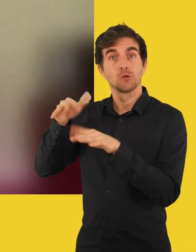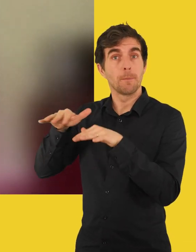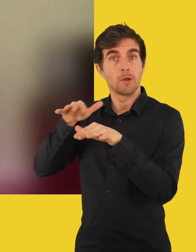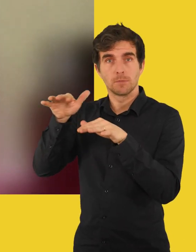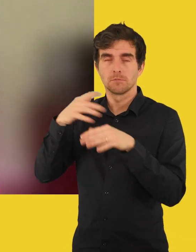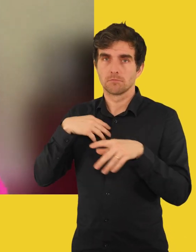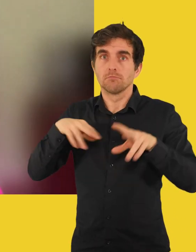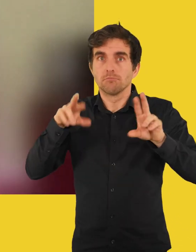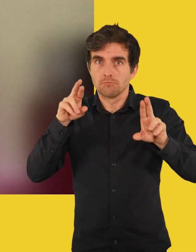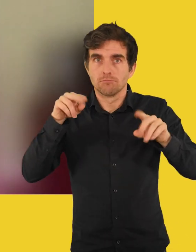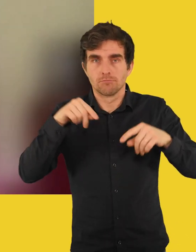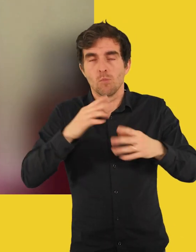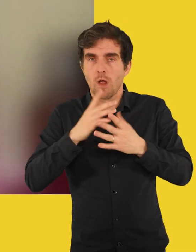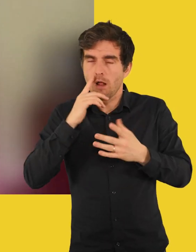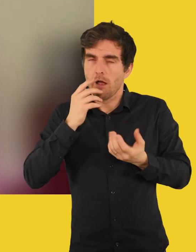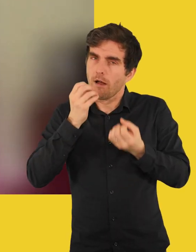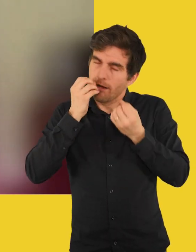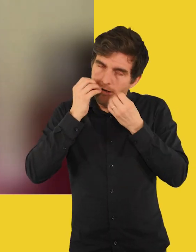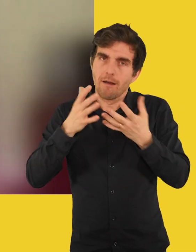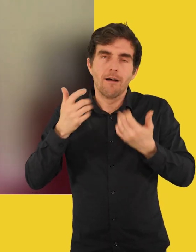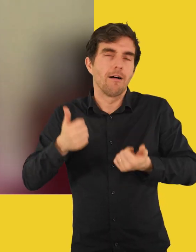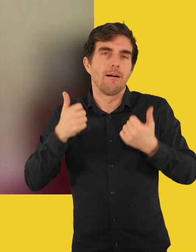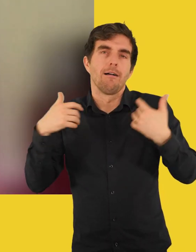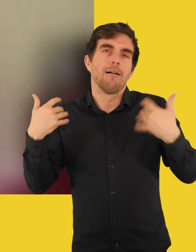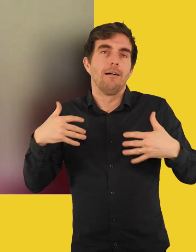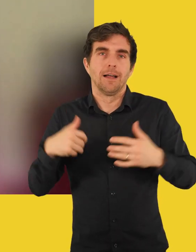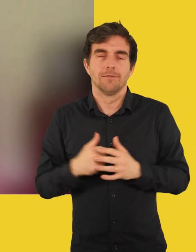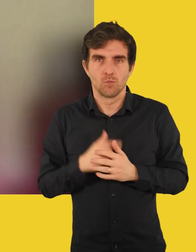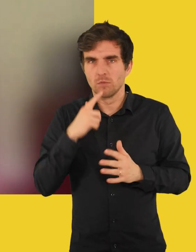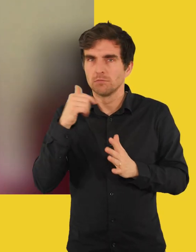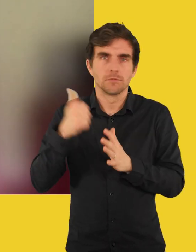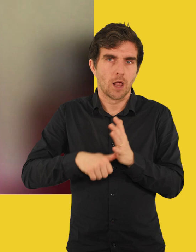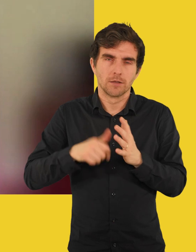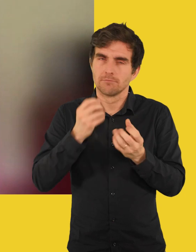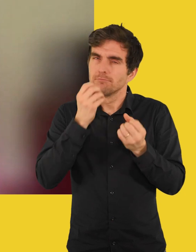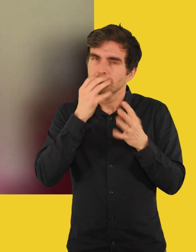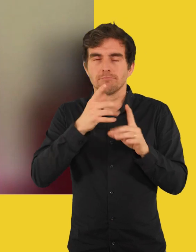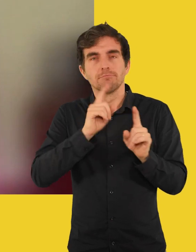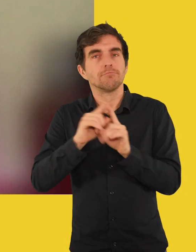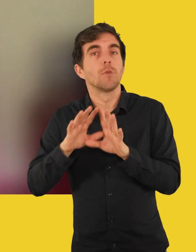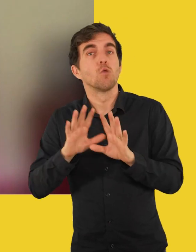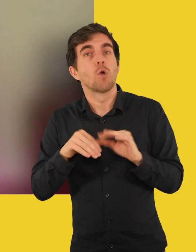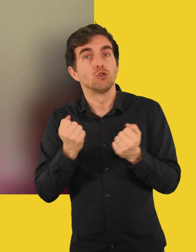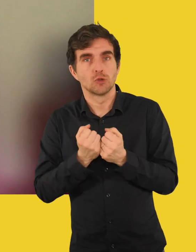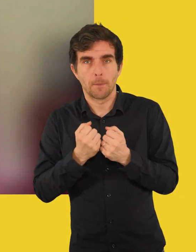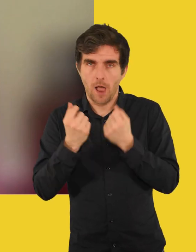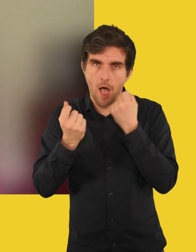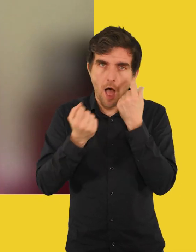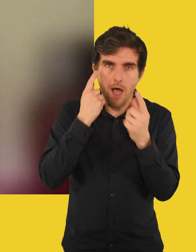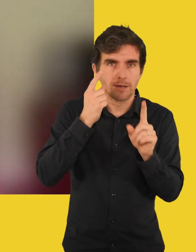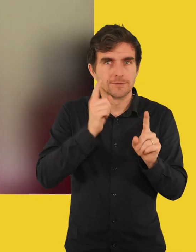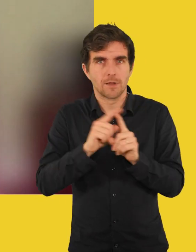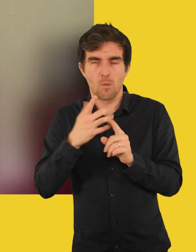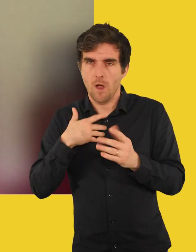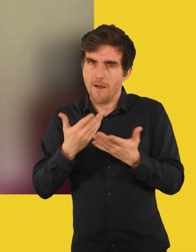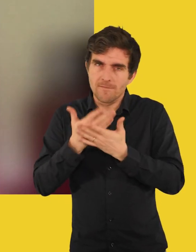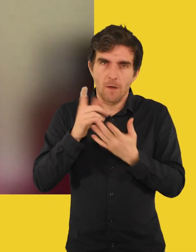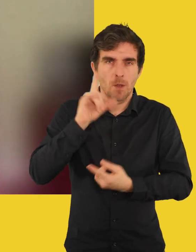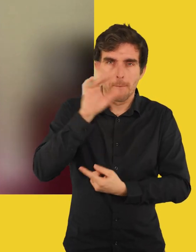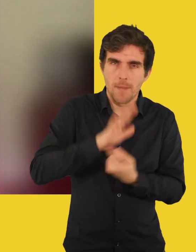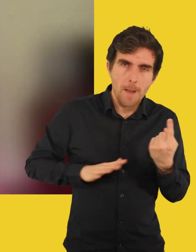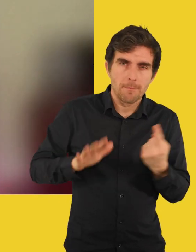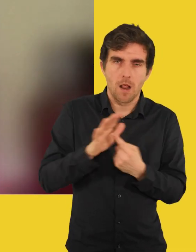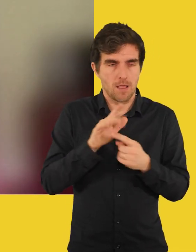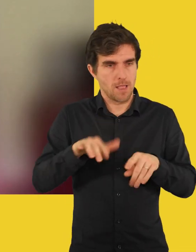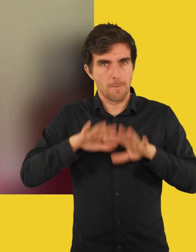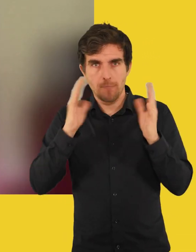Recognition Movement, we're really hoping to make this a magical one. We will start with speculative workshops to explore ideas